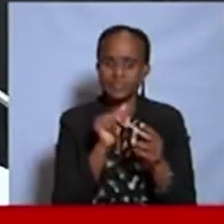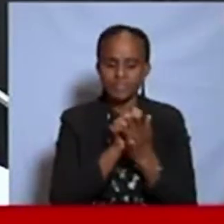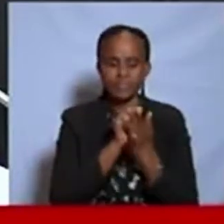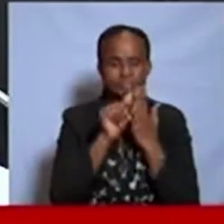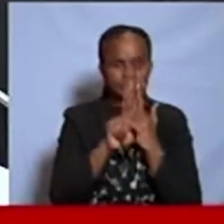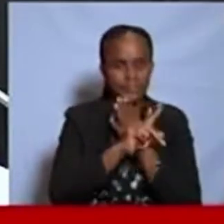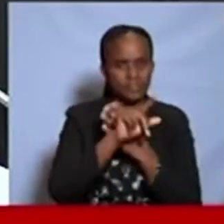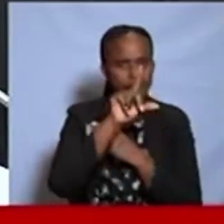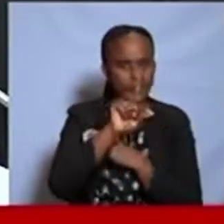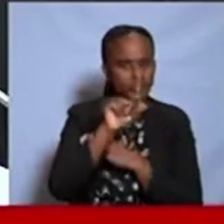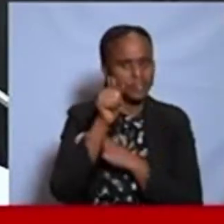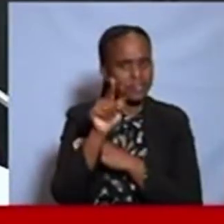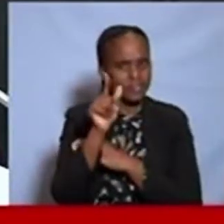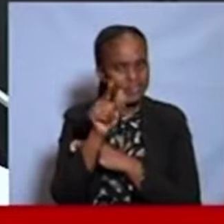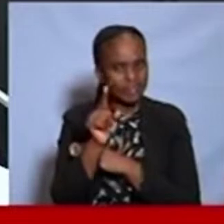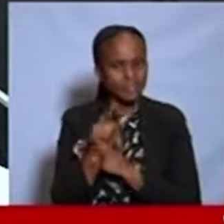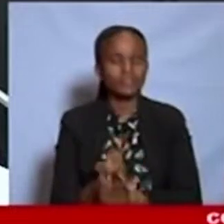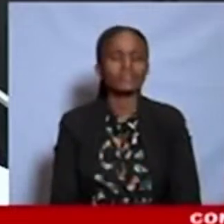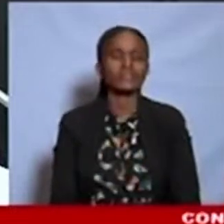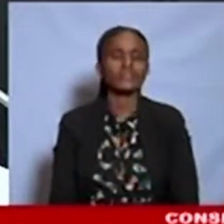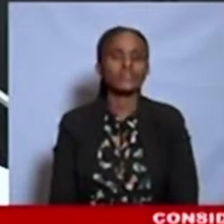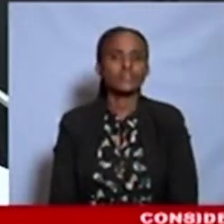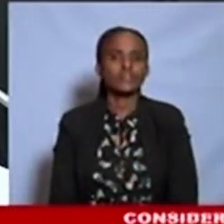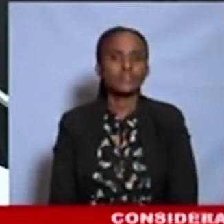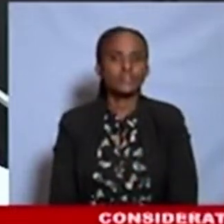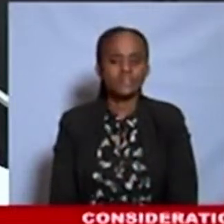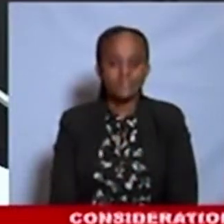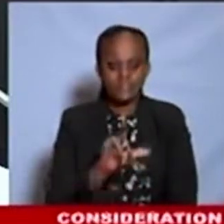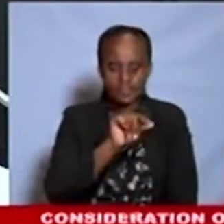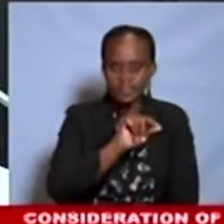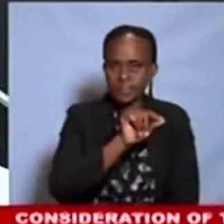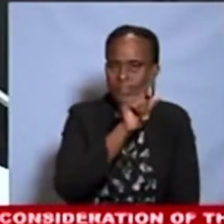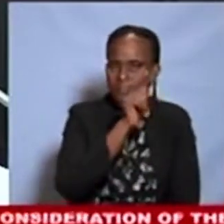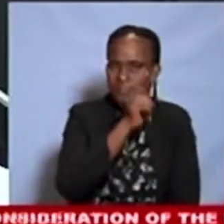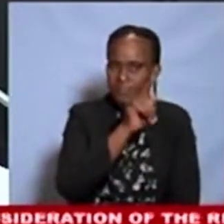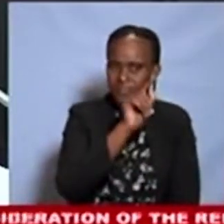April 2021. April 2022 or 21?